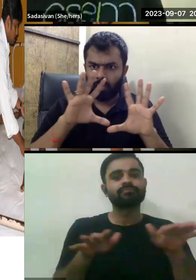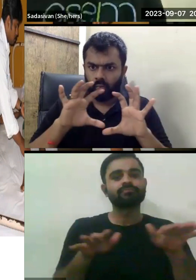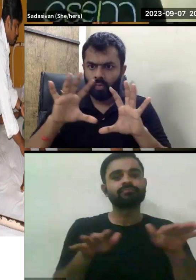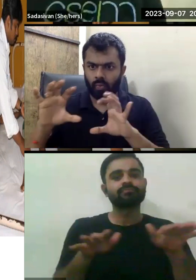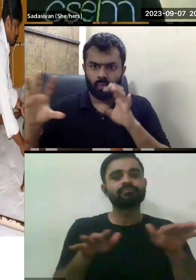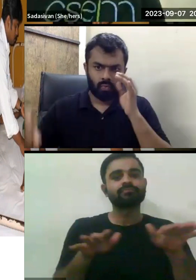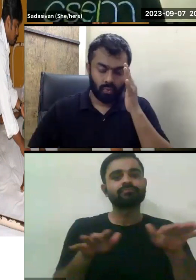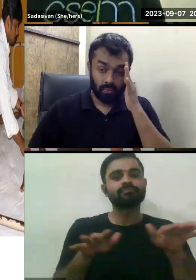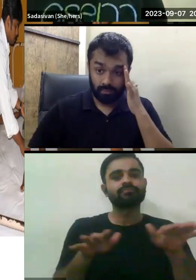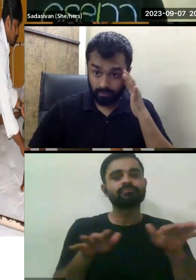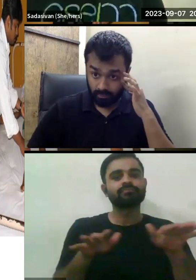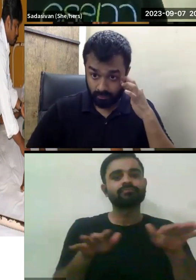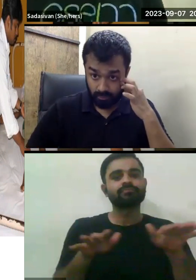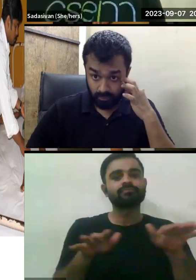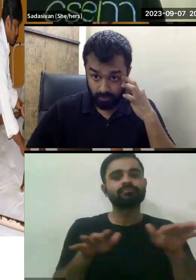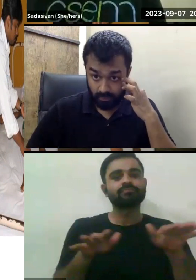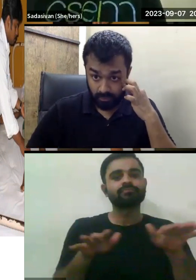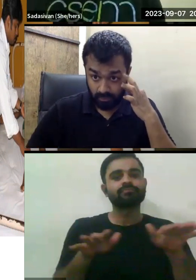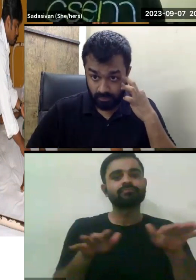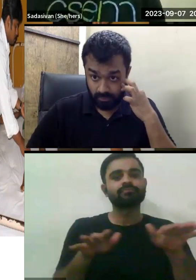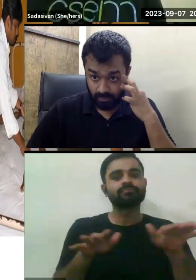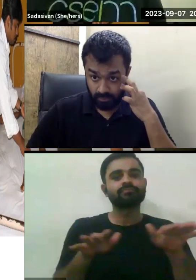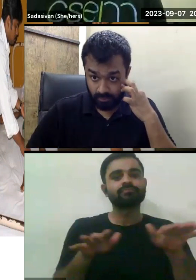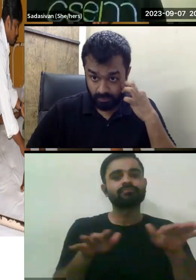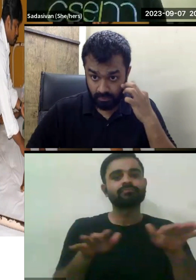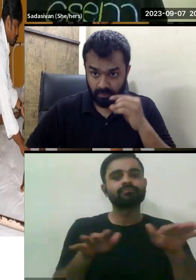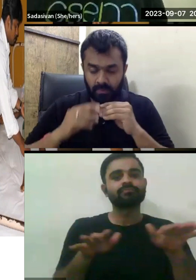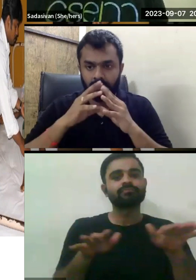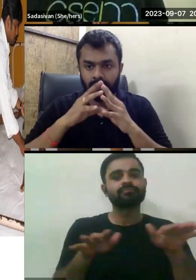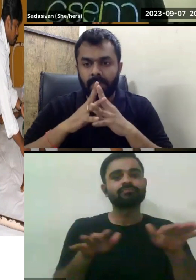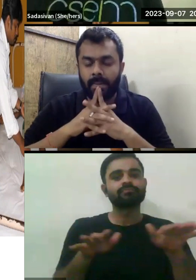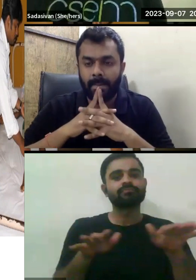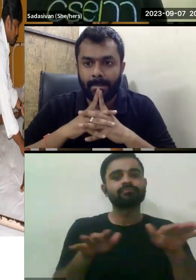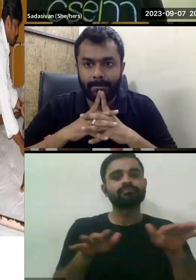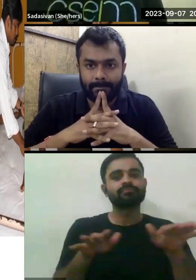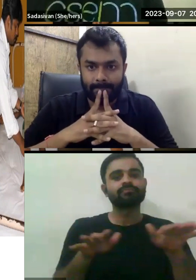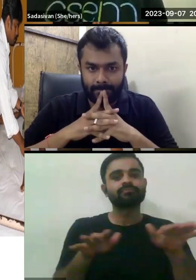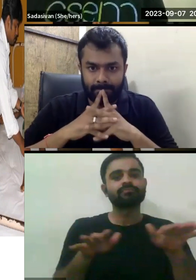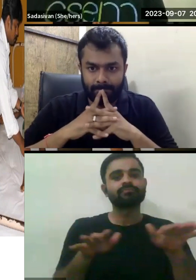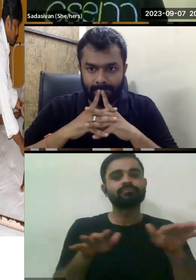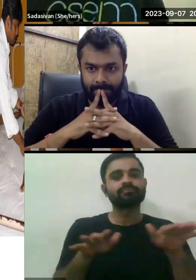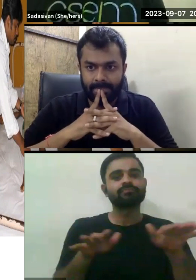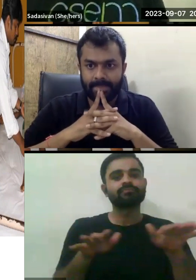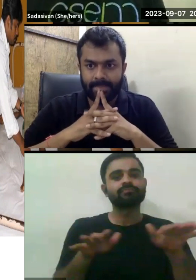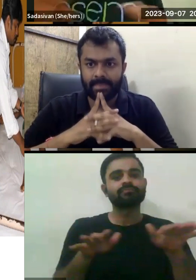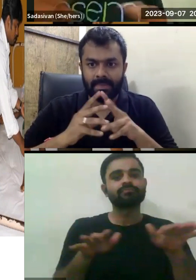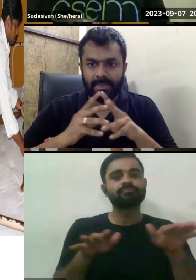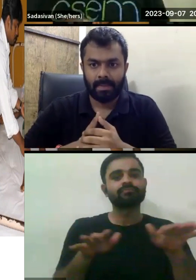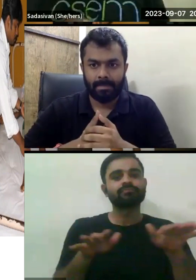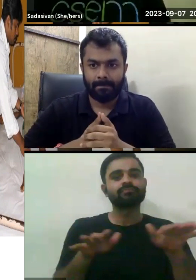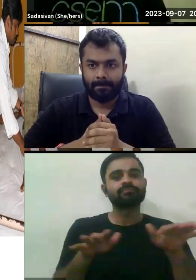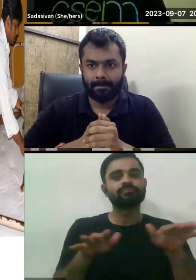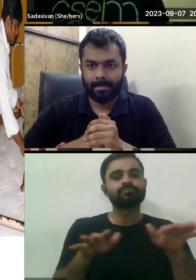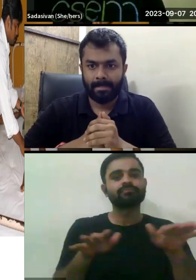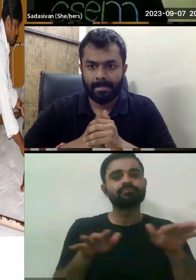which is a very welcome step. And recently for sickle cell anemia, our government have budgeted 500 crores, and now a